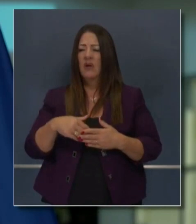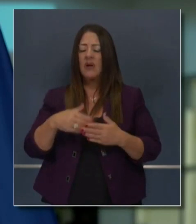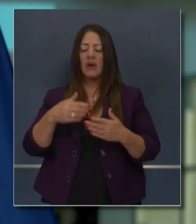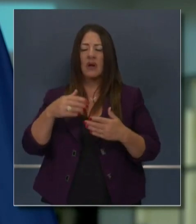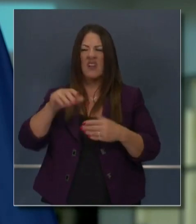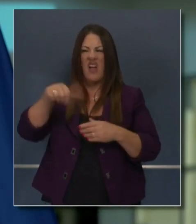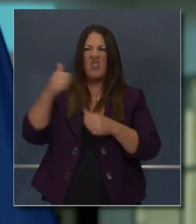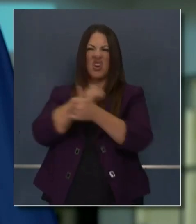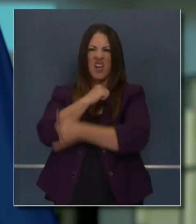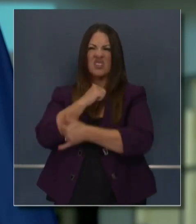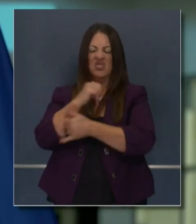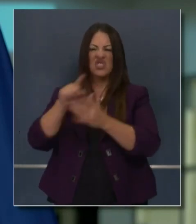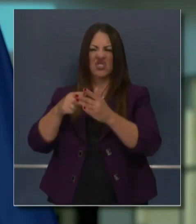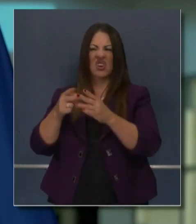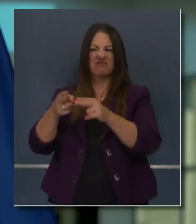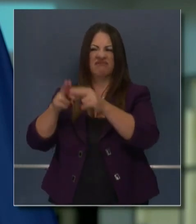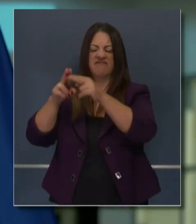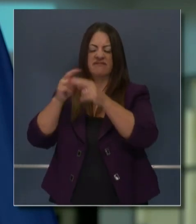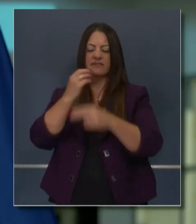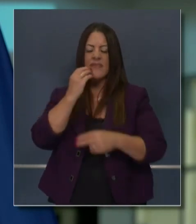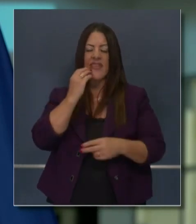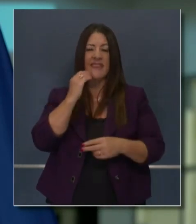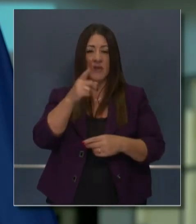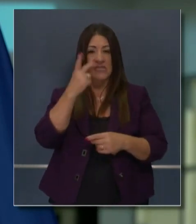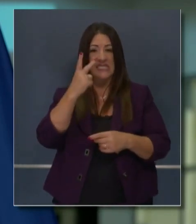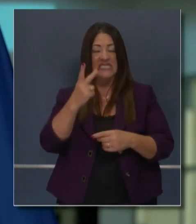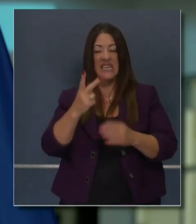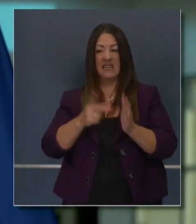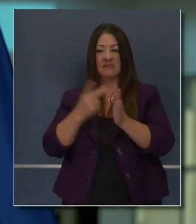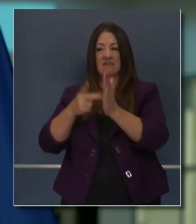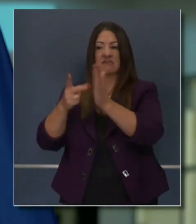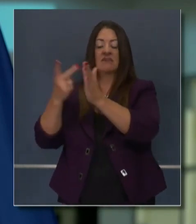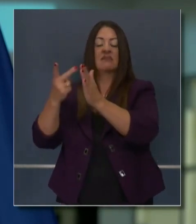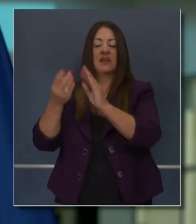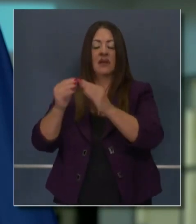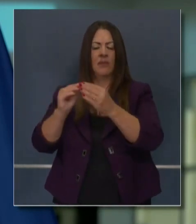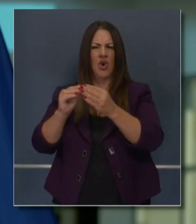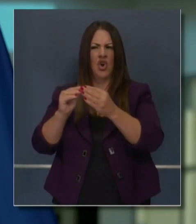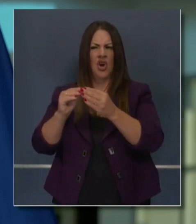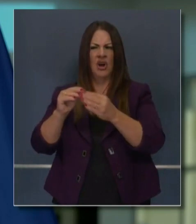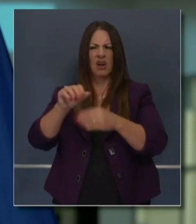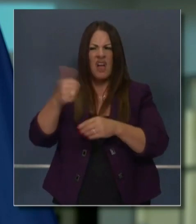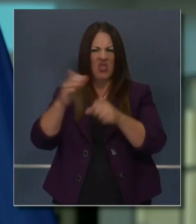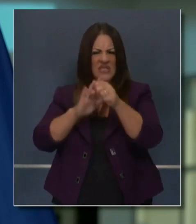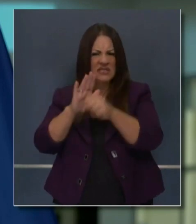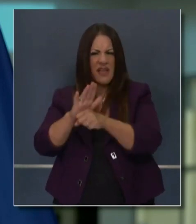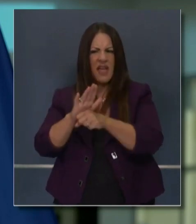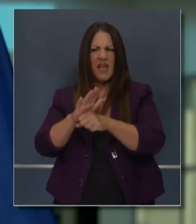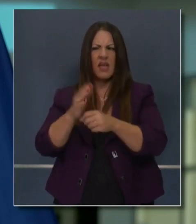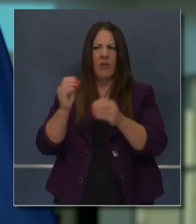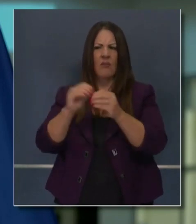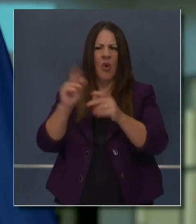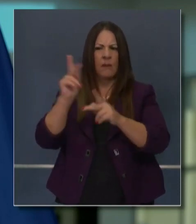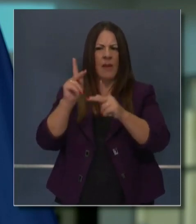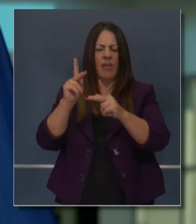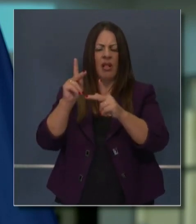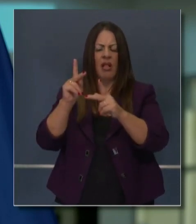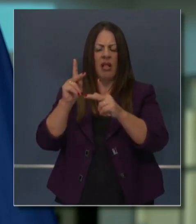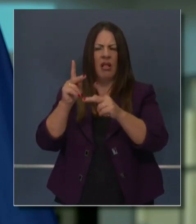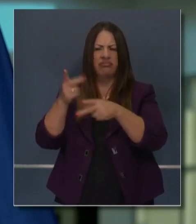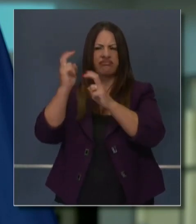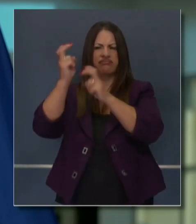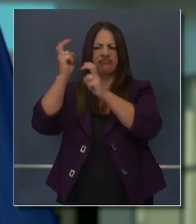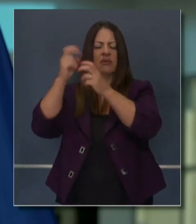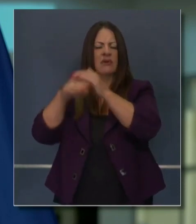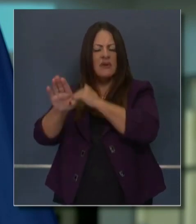United States. When you see double-digit increases in the vast majority of states, when you see hospitalization rates increase